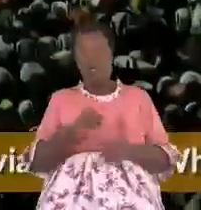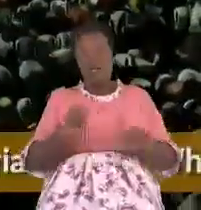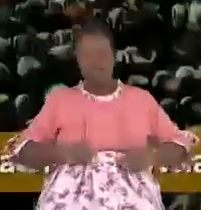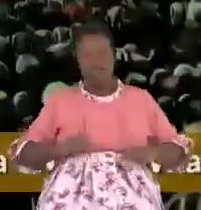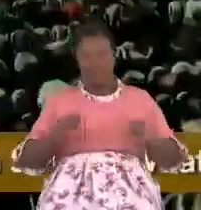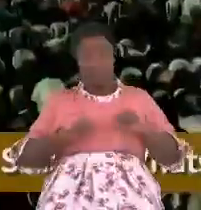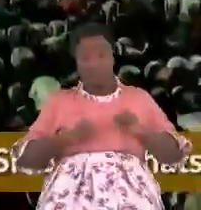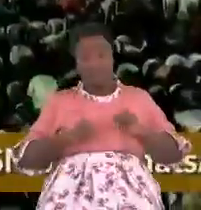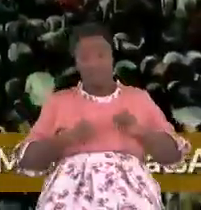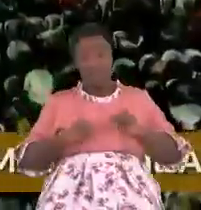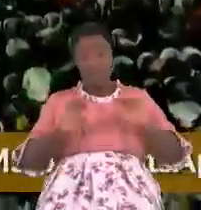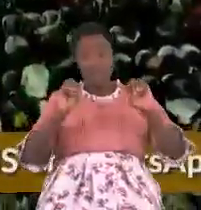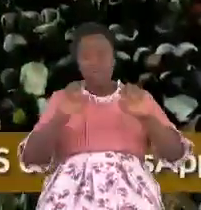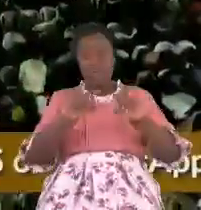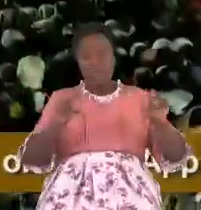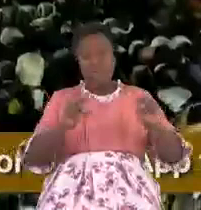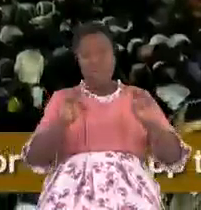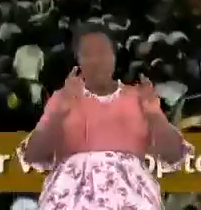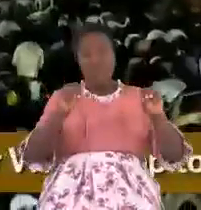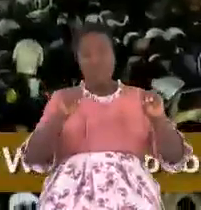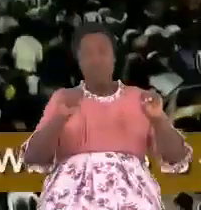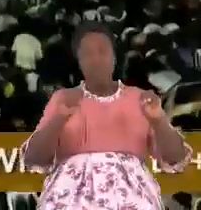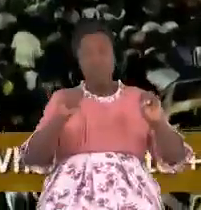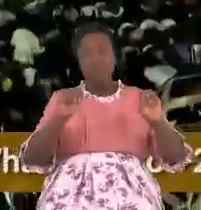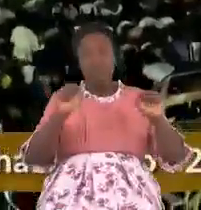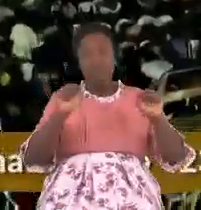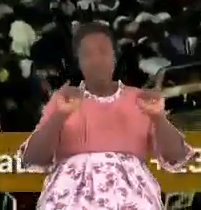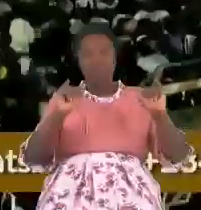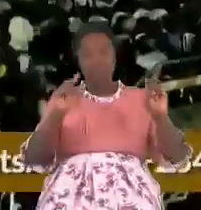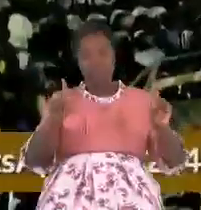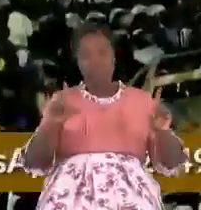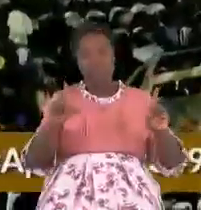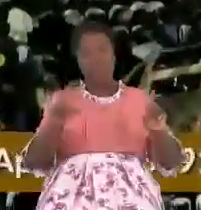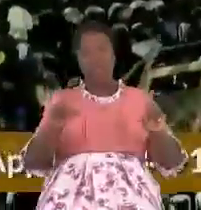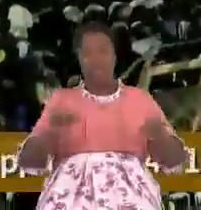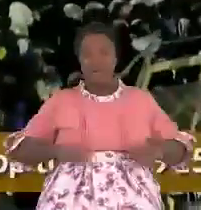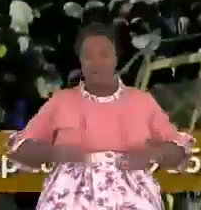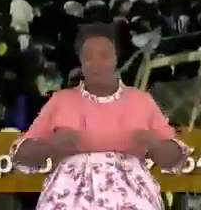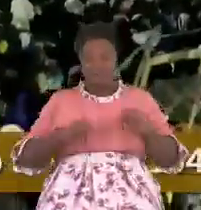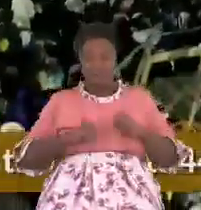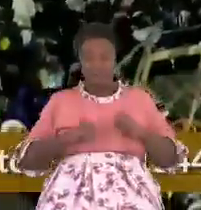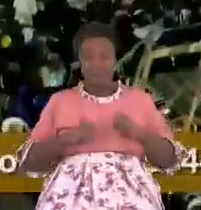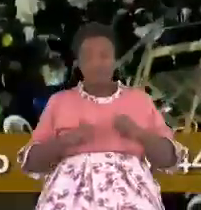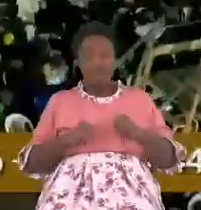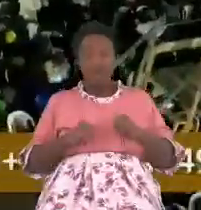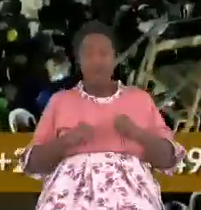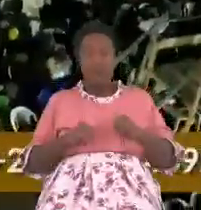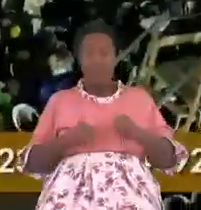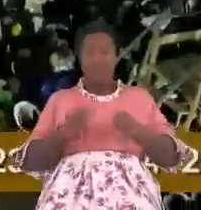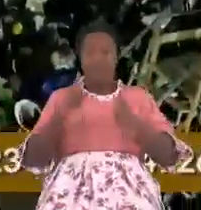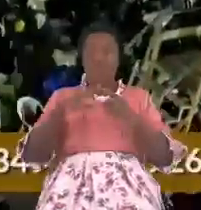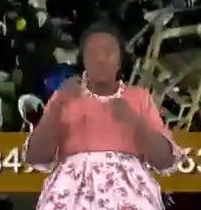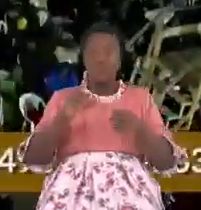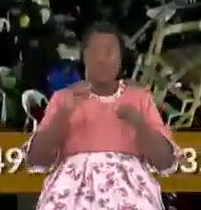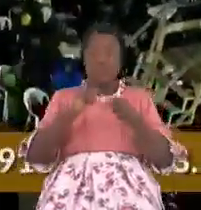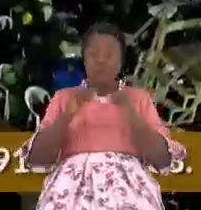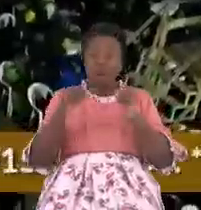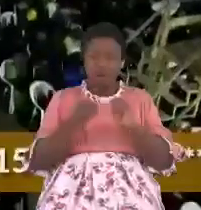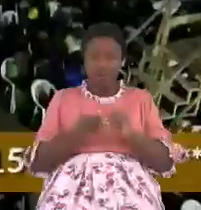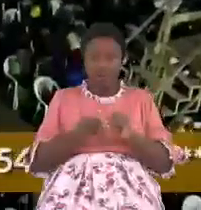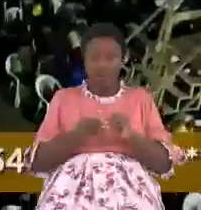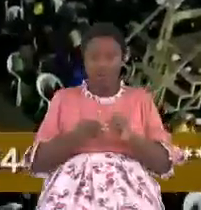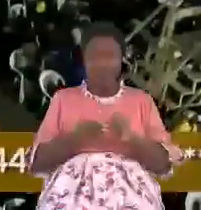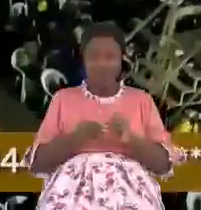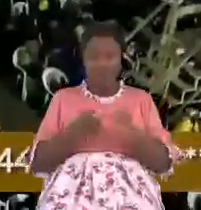via sms or whatsapp to the number showing on the screen